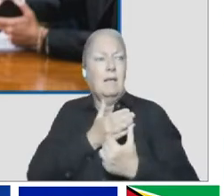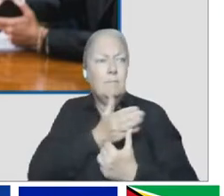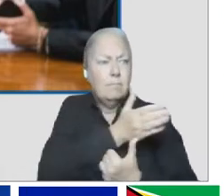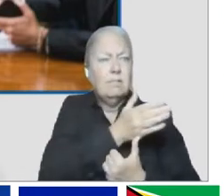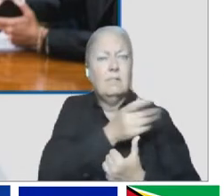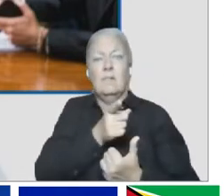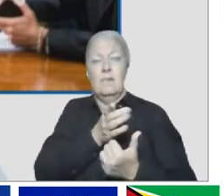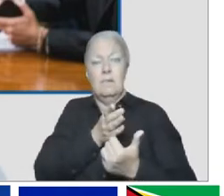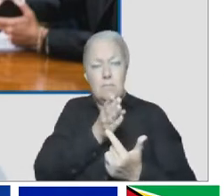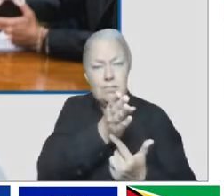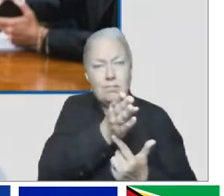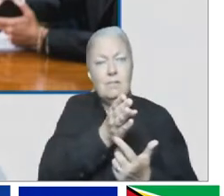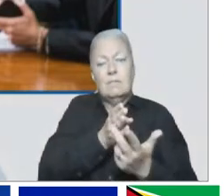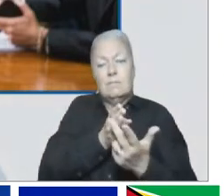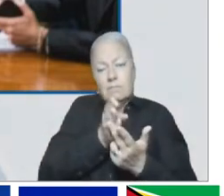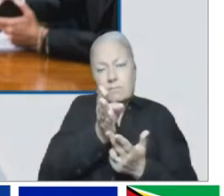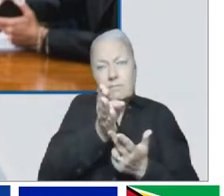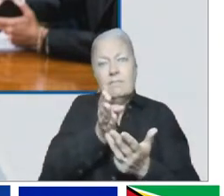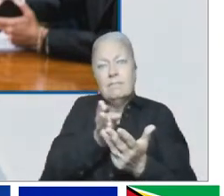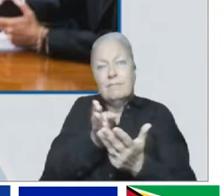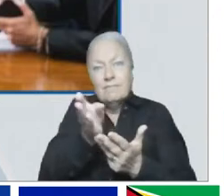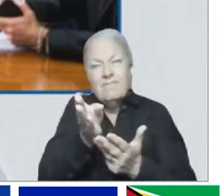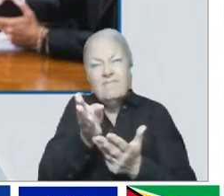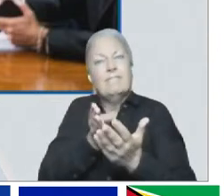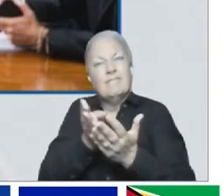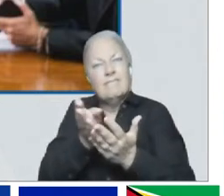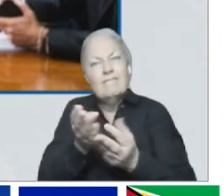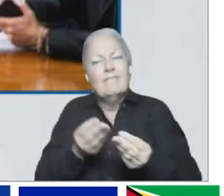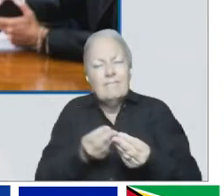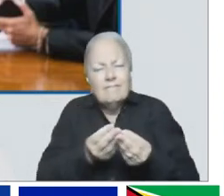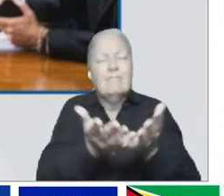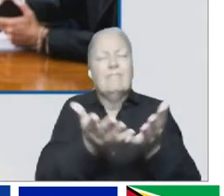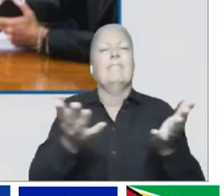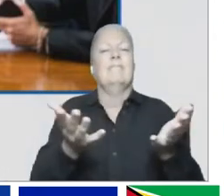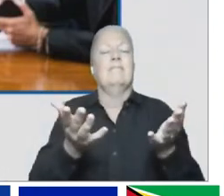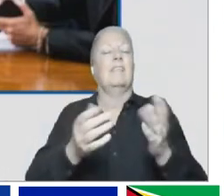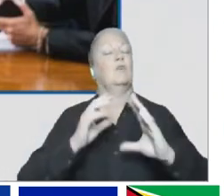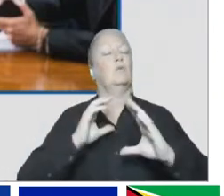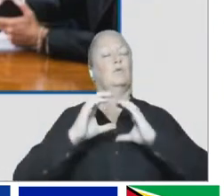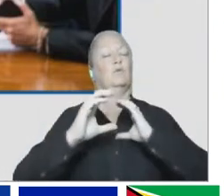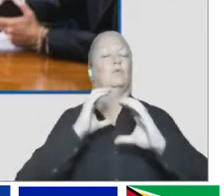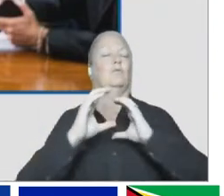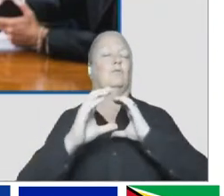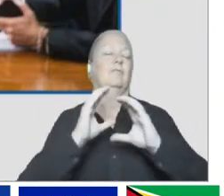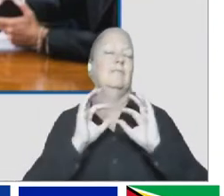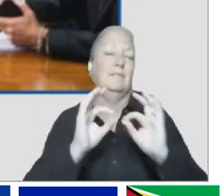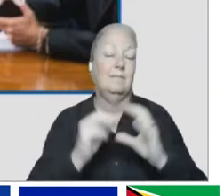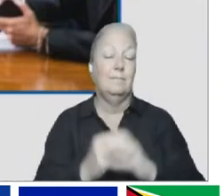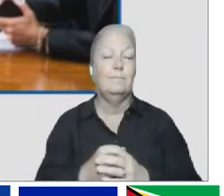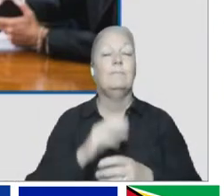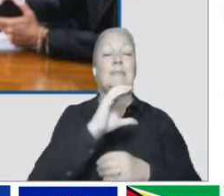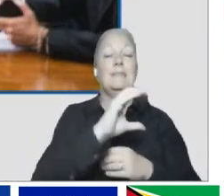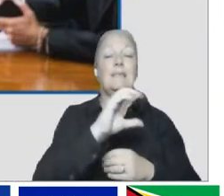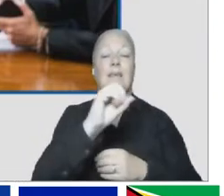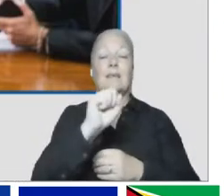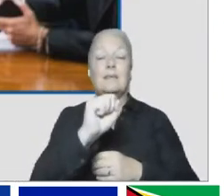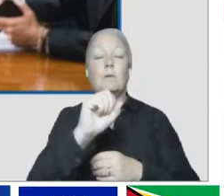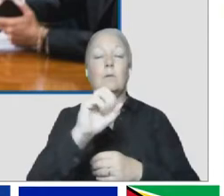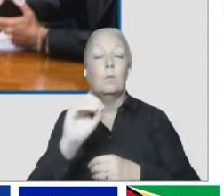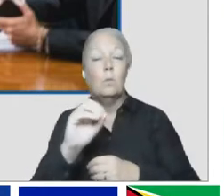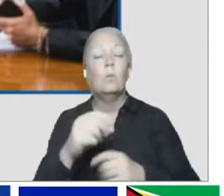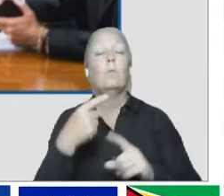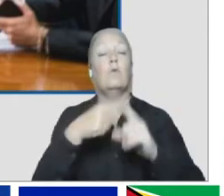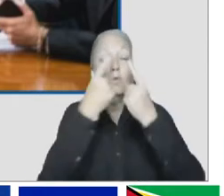risk communication to everyone through the civil society and the universities.